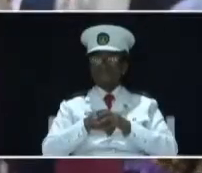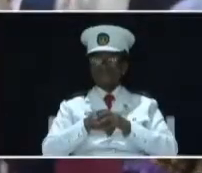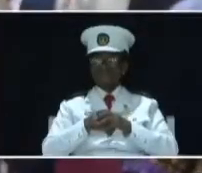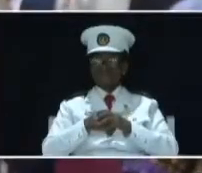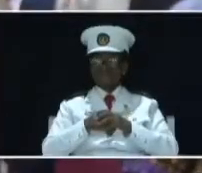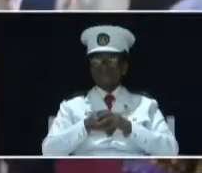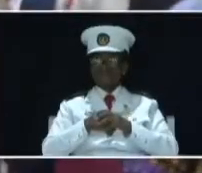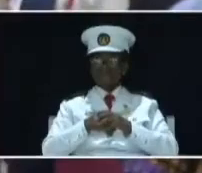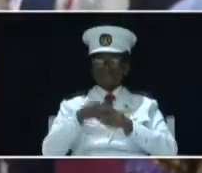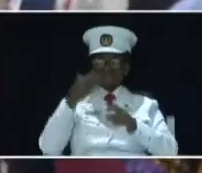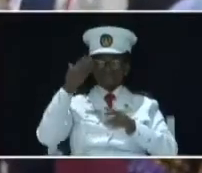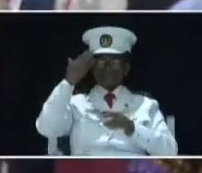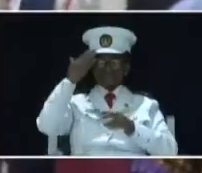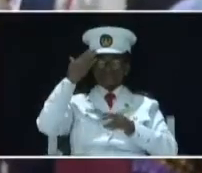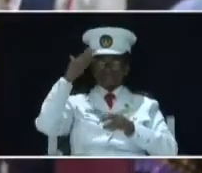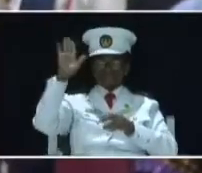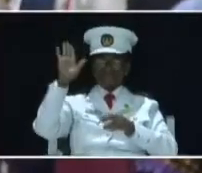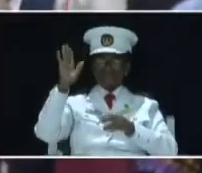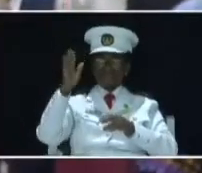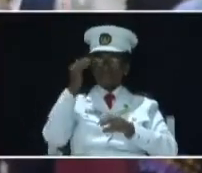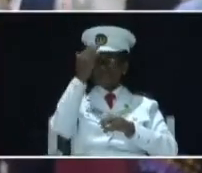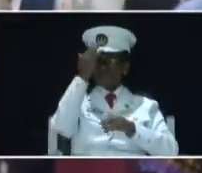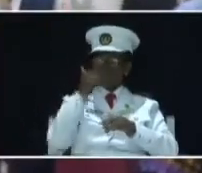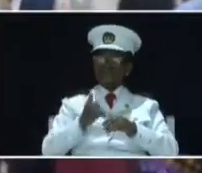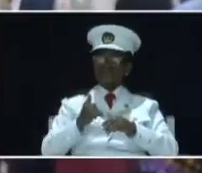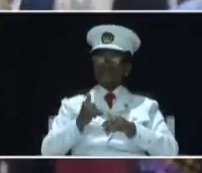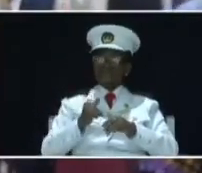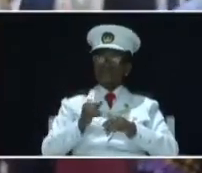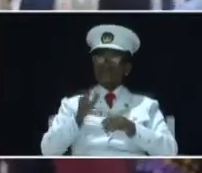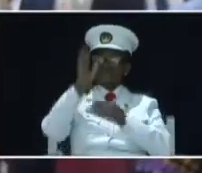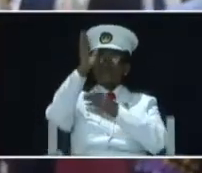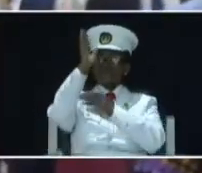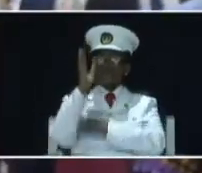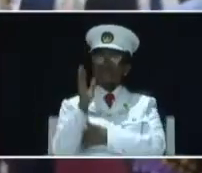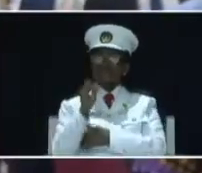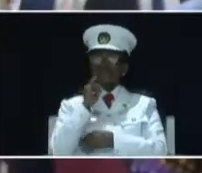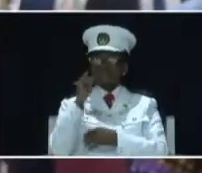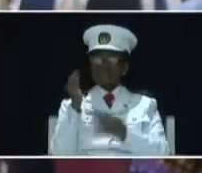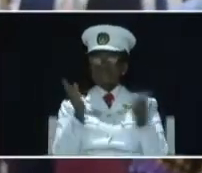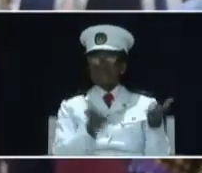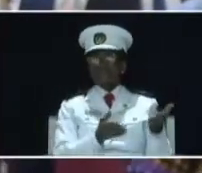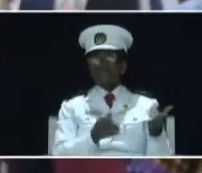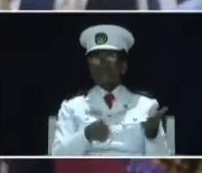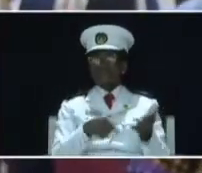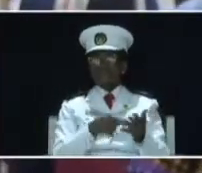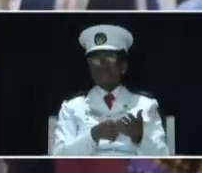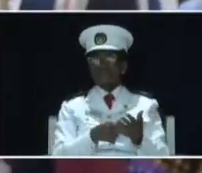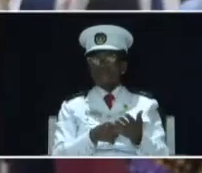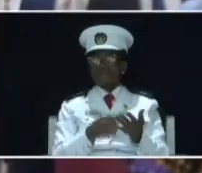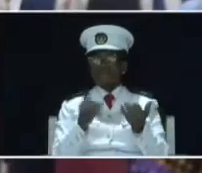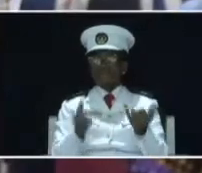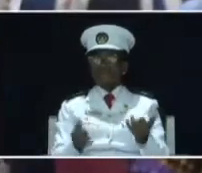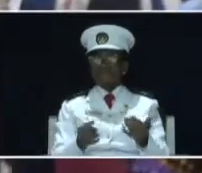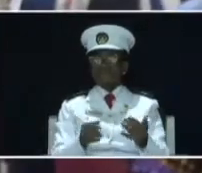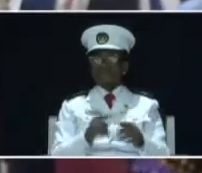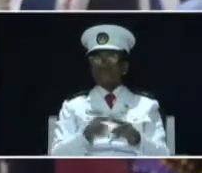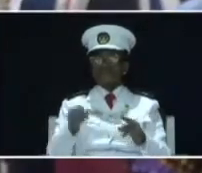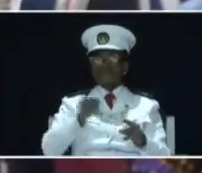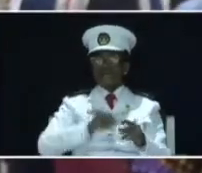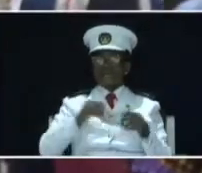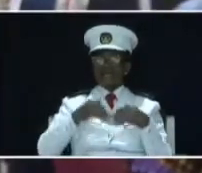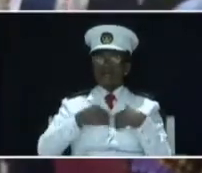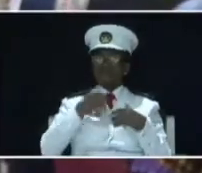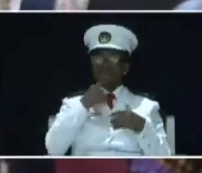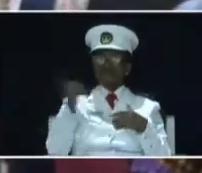I don't know why God is bringing this in now, but I've told you before that